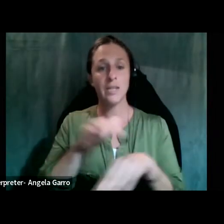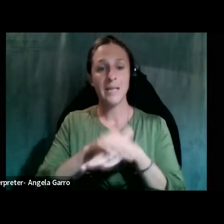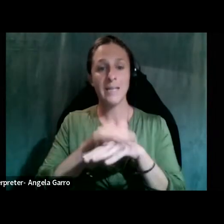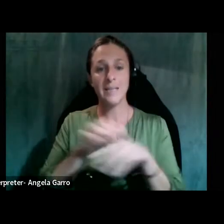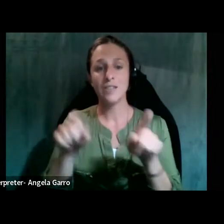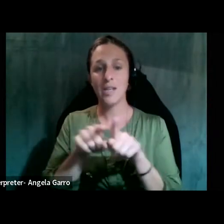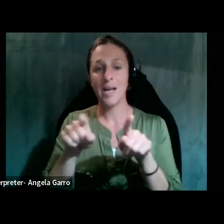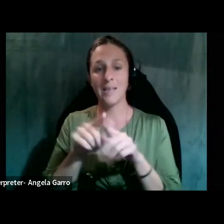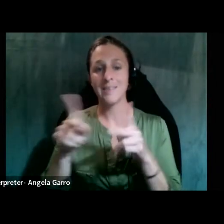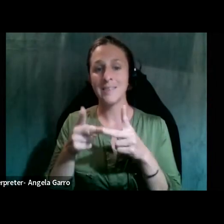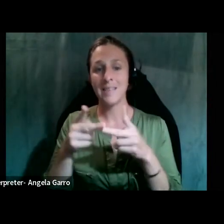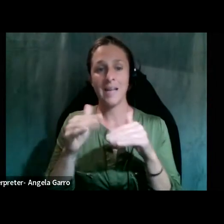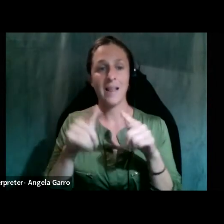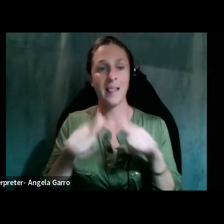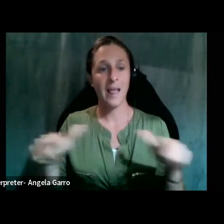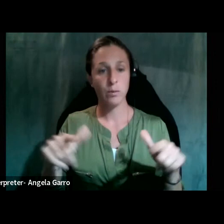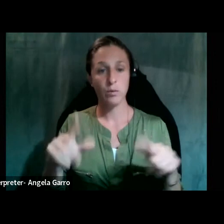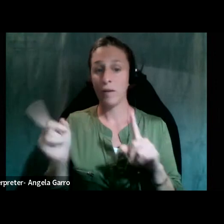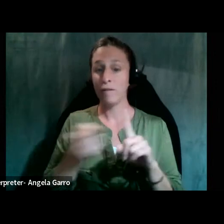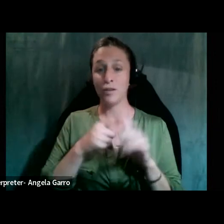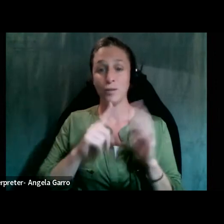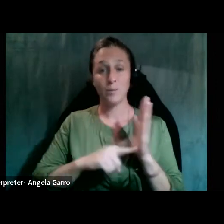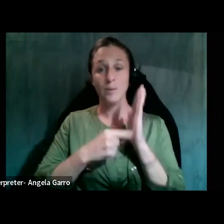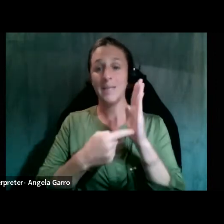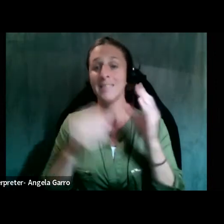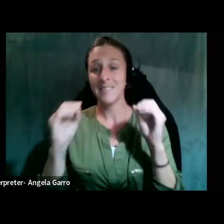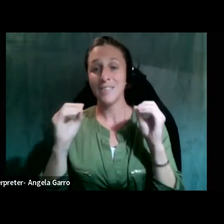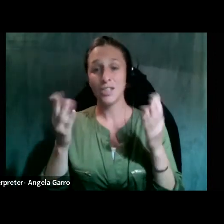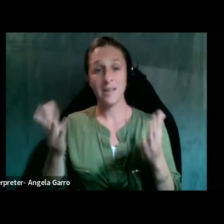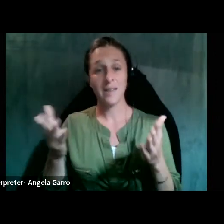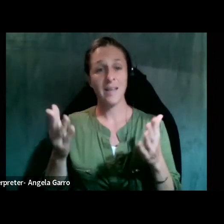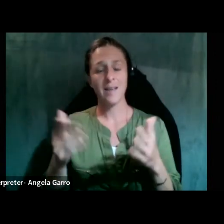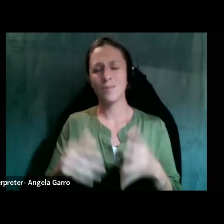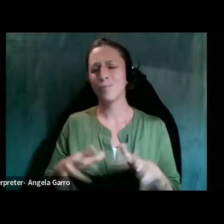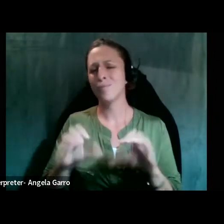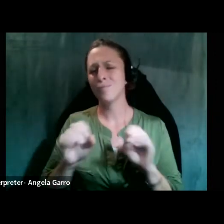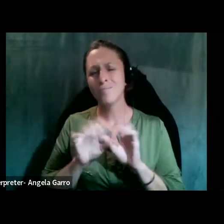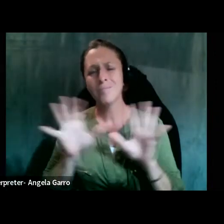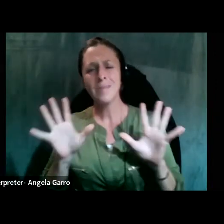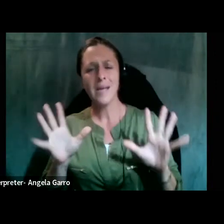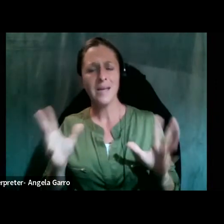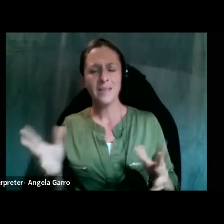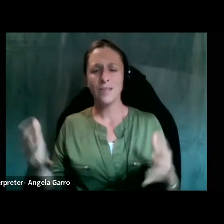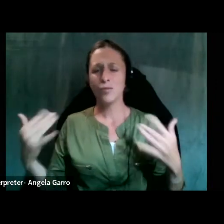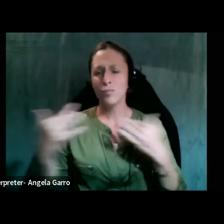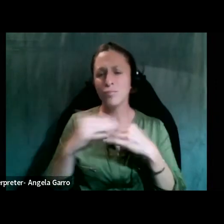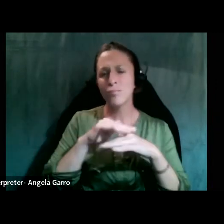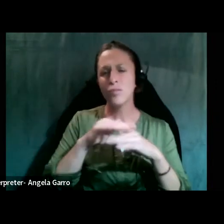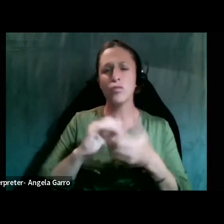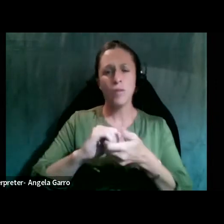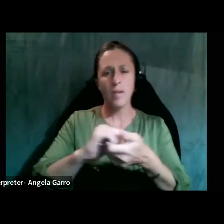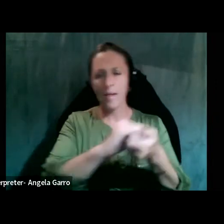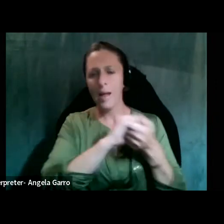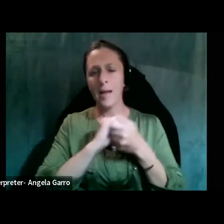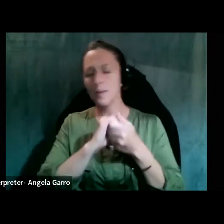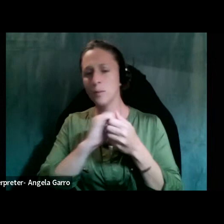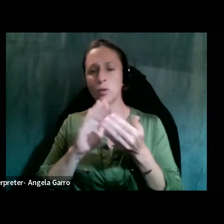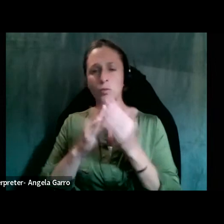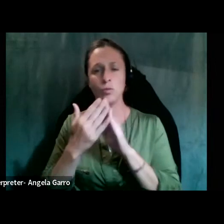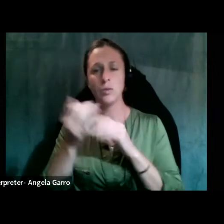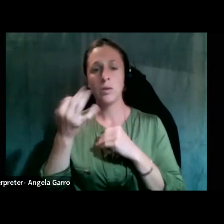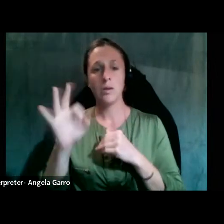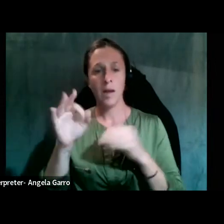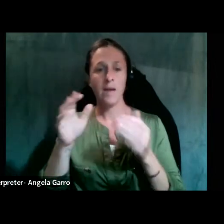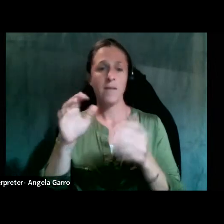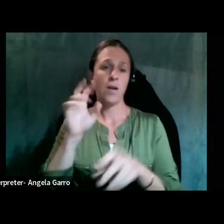second language. When I first began teaching there, it was a vibrant and collaborative community of hardworking educators. Sadly,